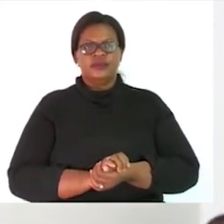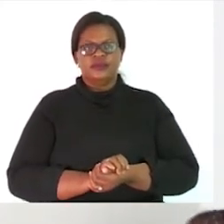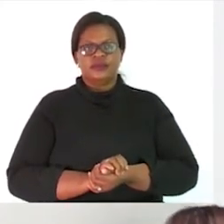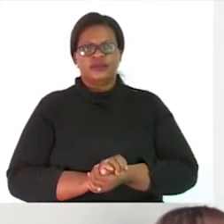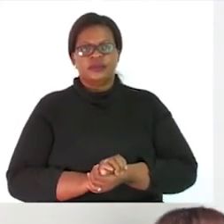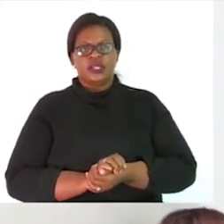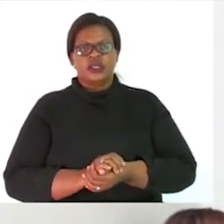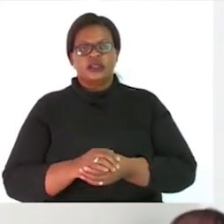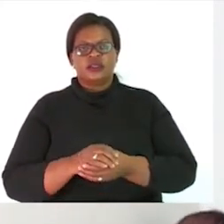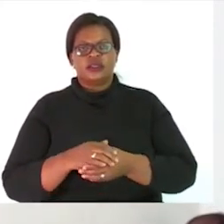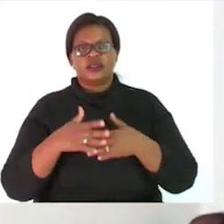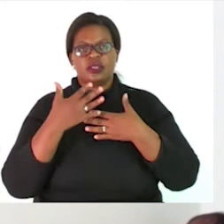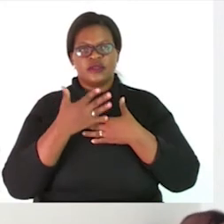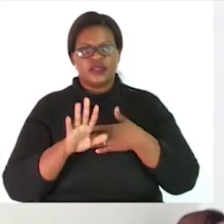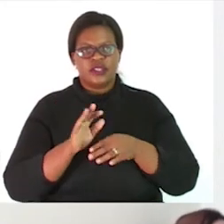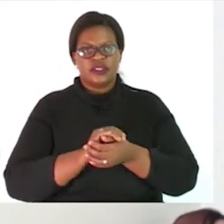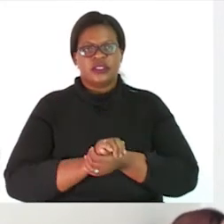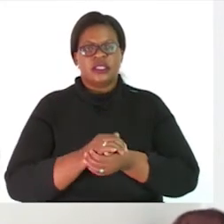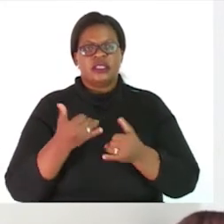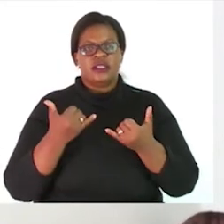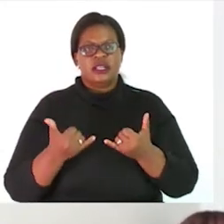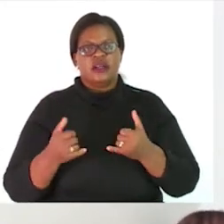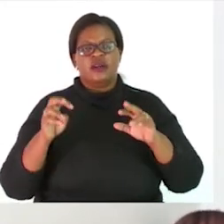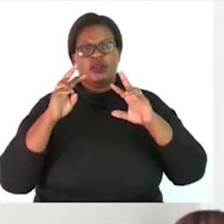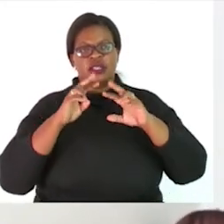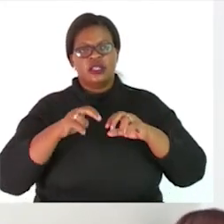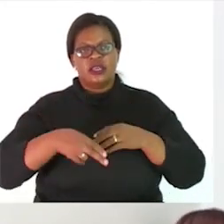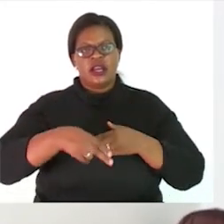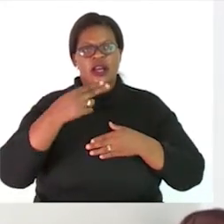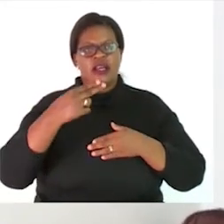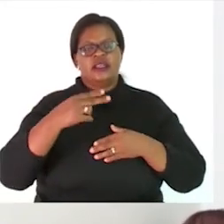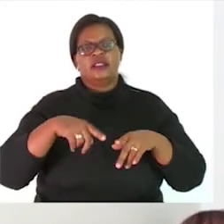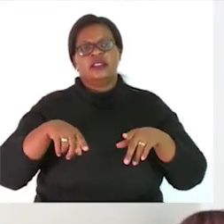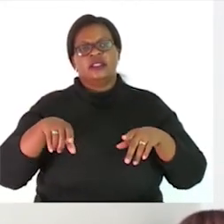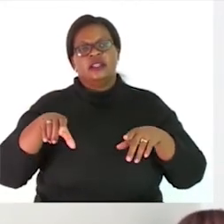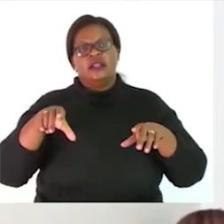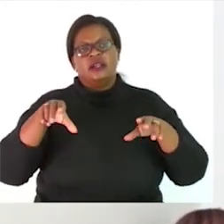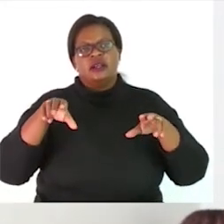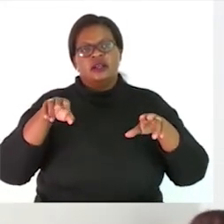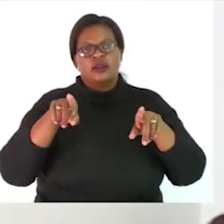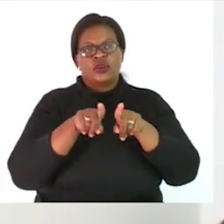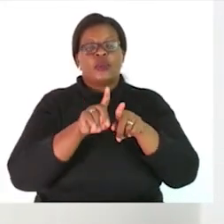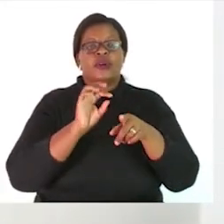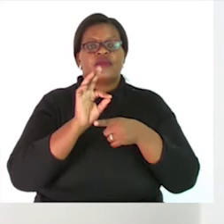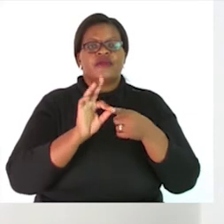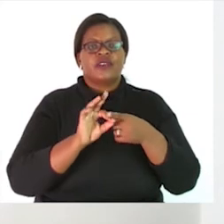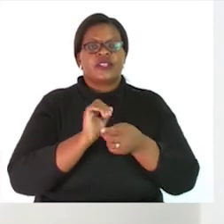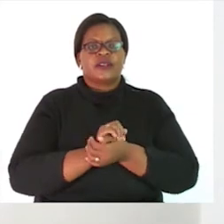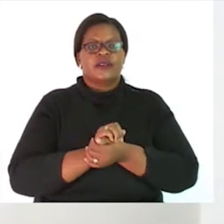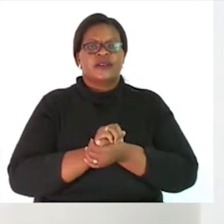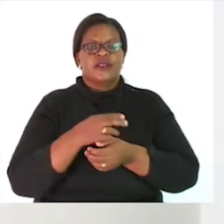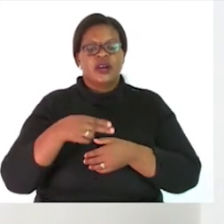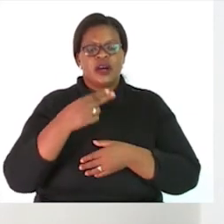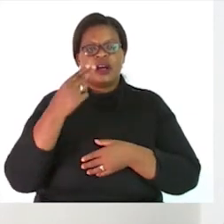that's a lot. Now we have to find the highest common factor. We have